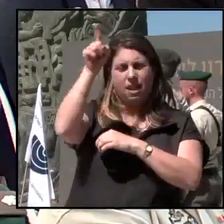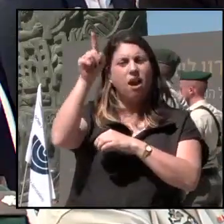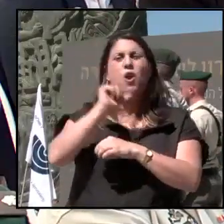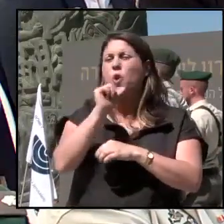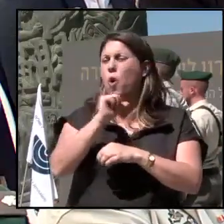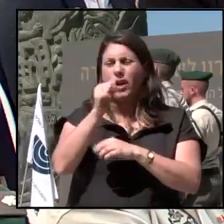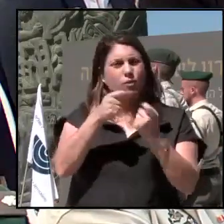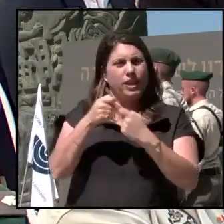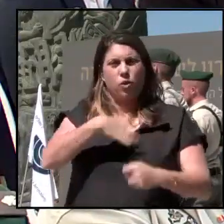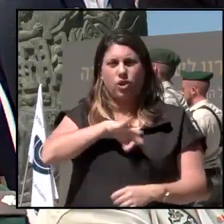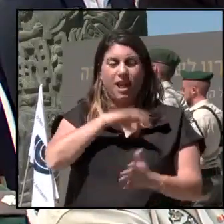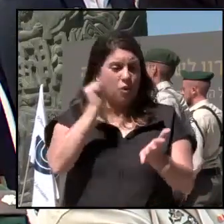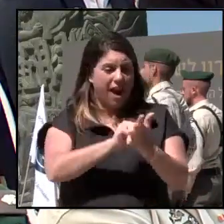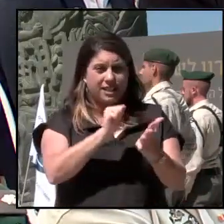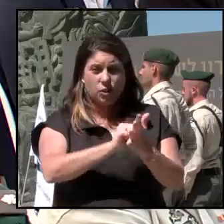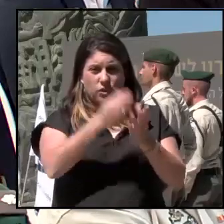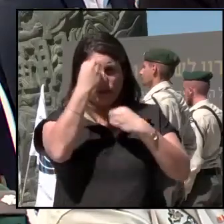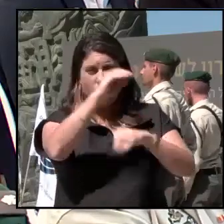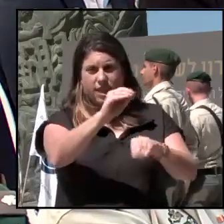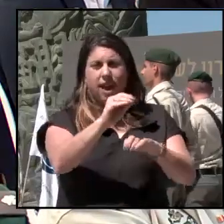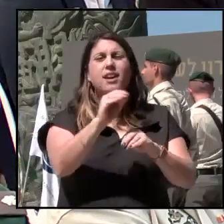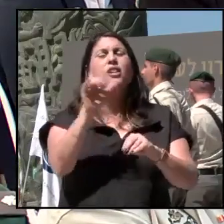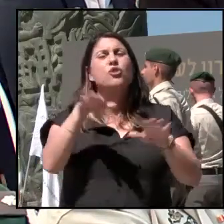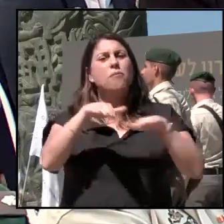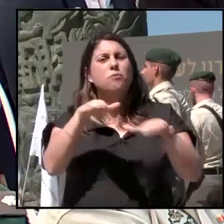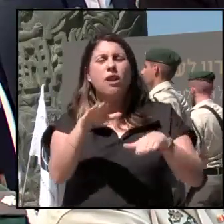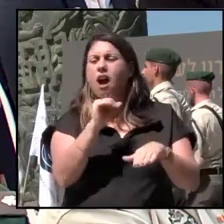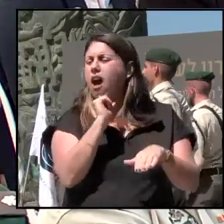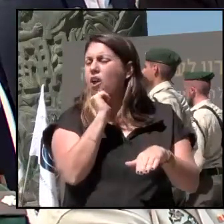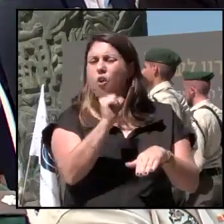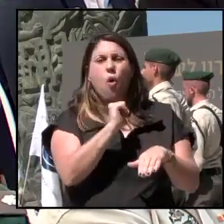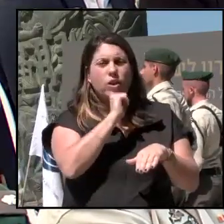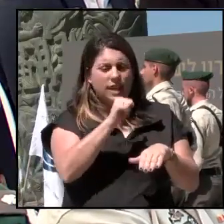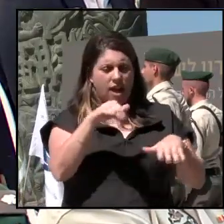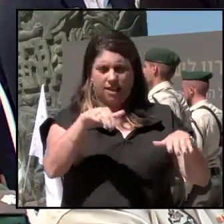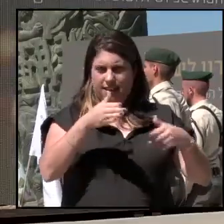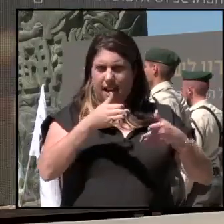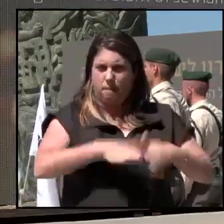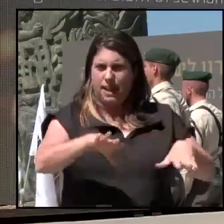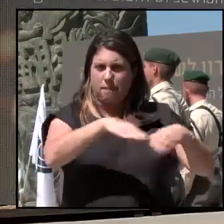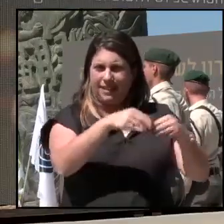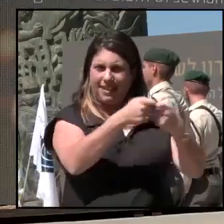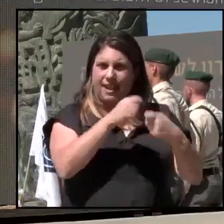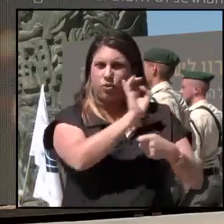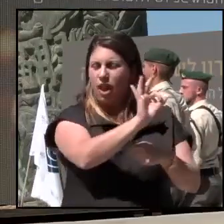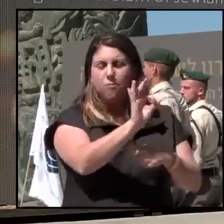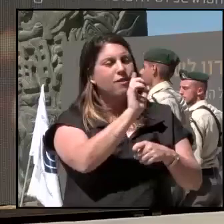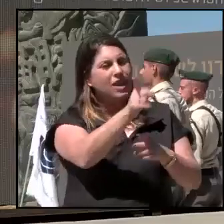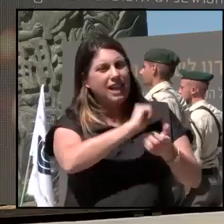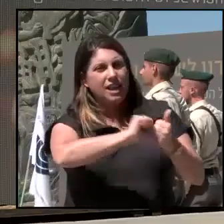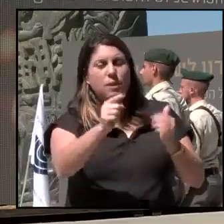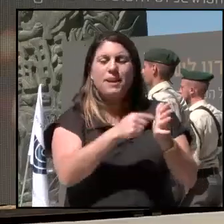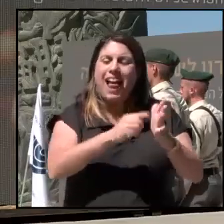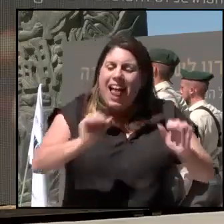German newspapers reported that the government placed B'nai B'rith under special political observation because of our